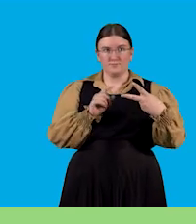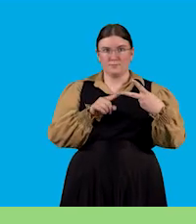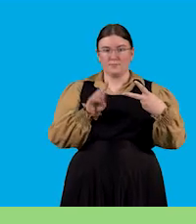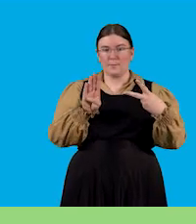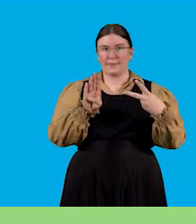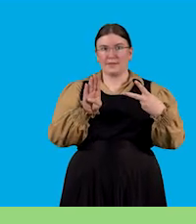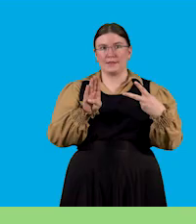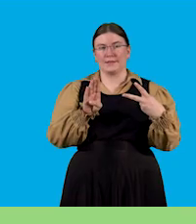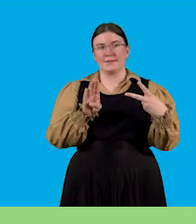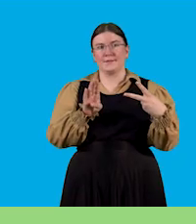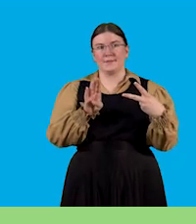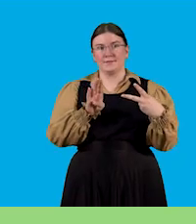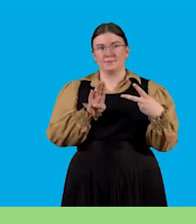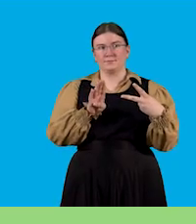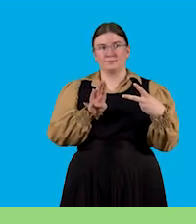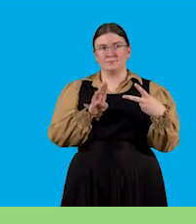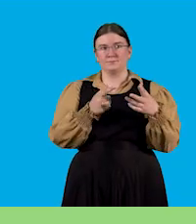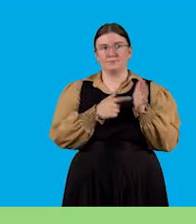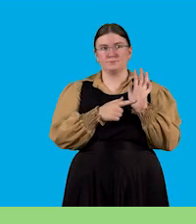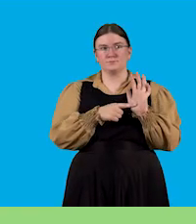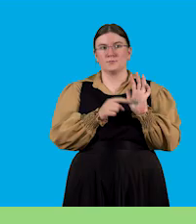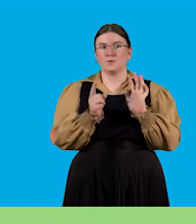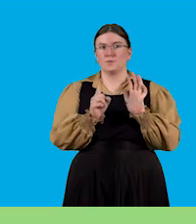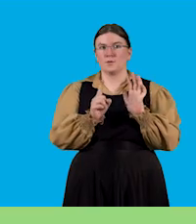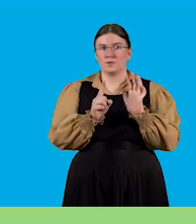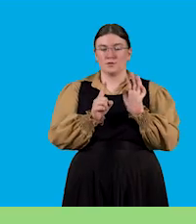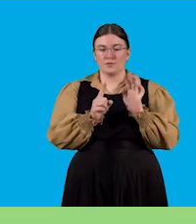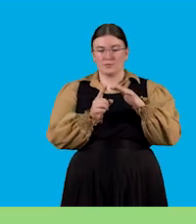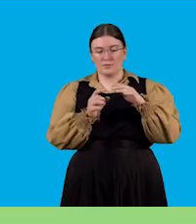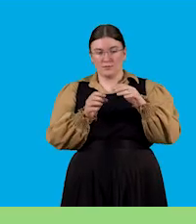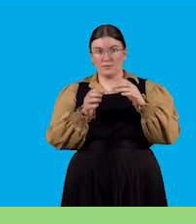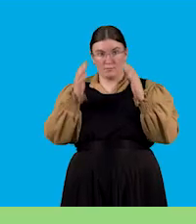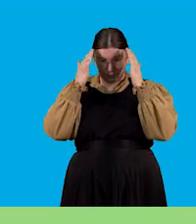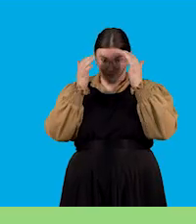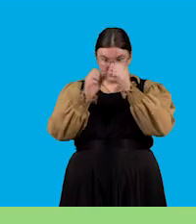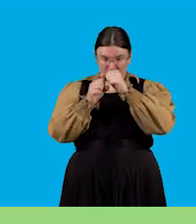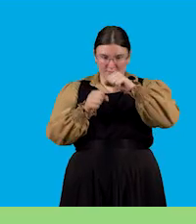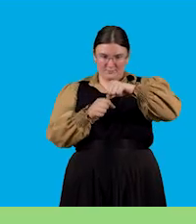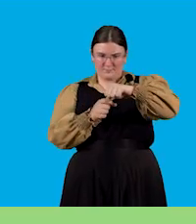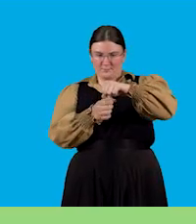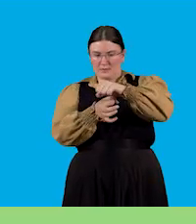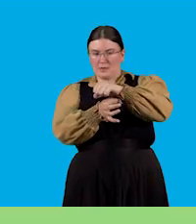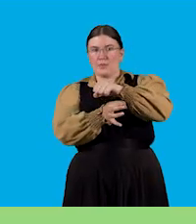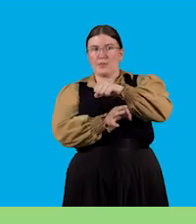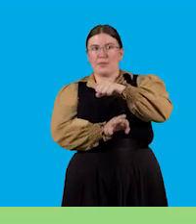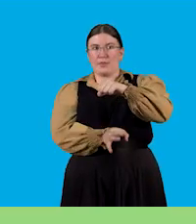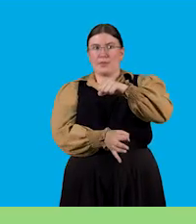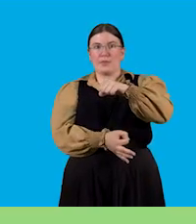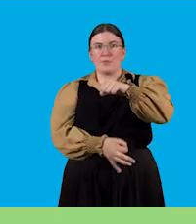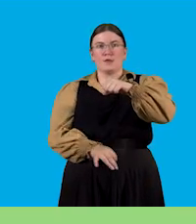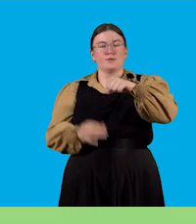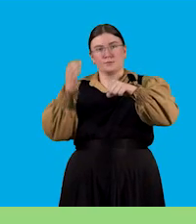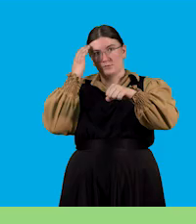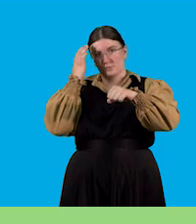Then we have B, pointing to the part that is leading from the brain. So there we know we